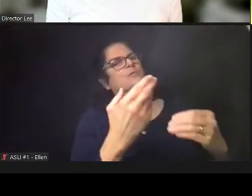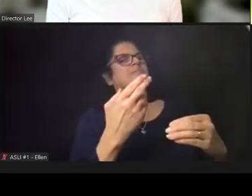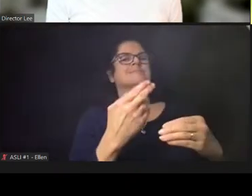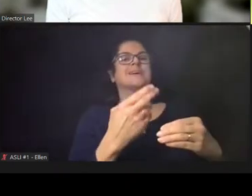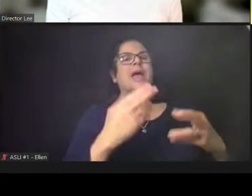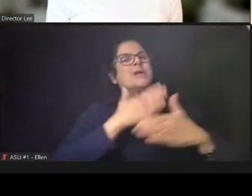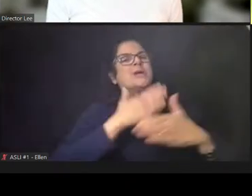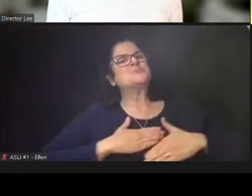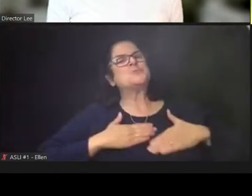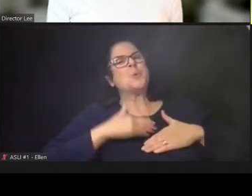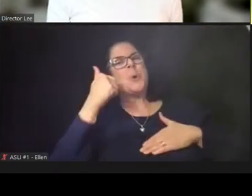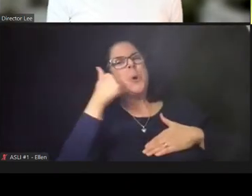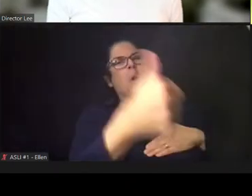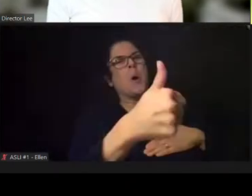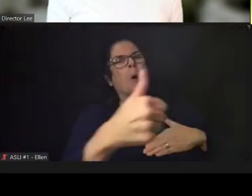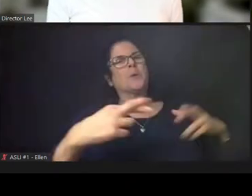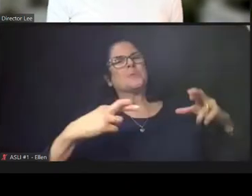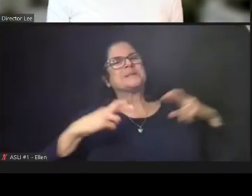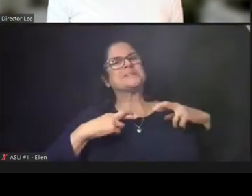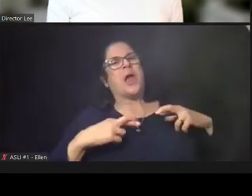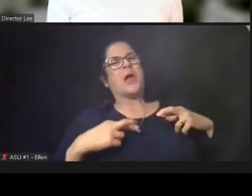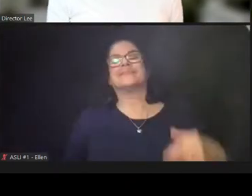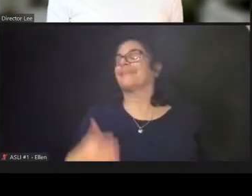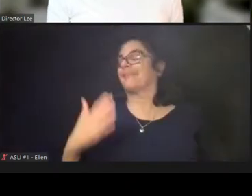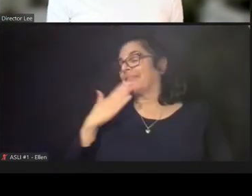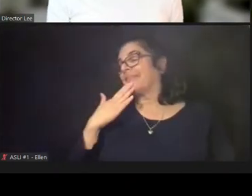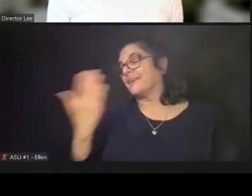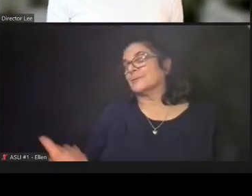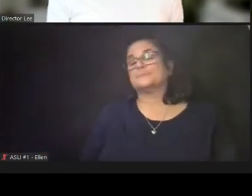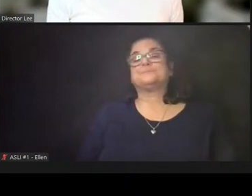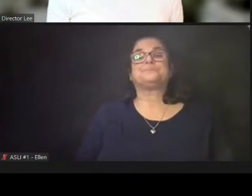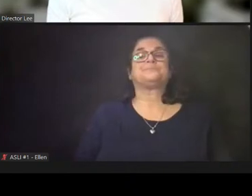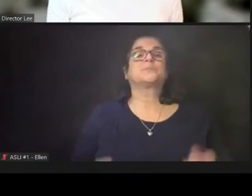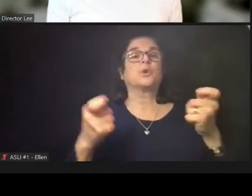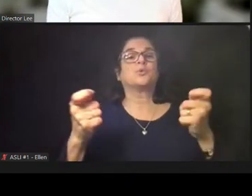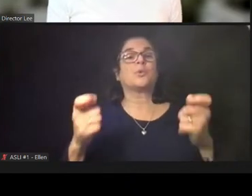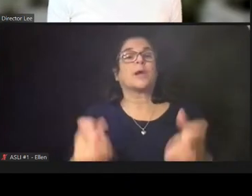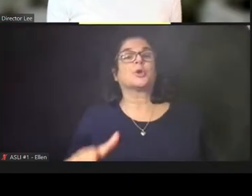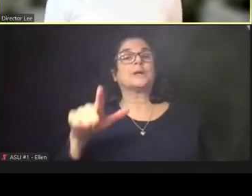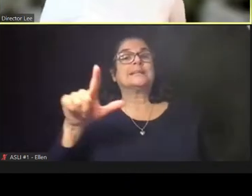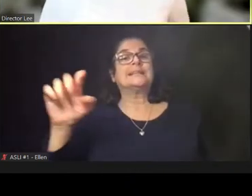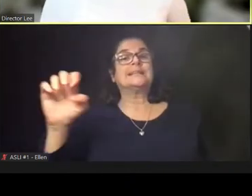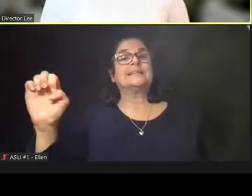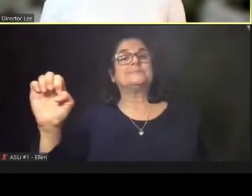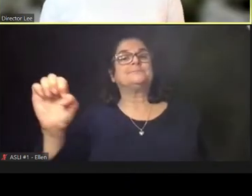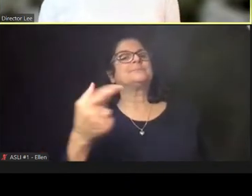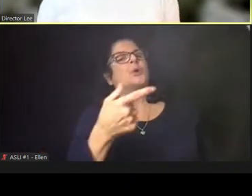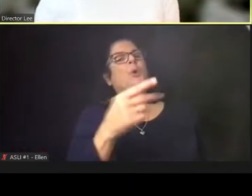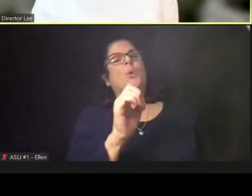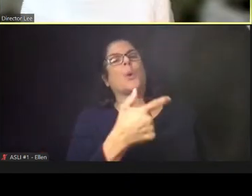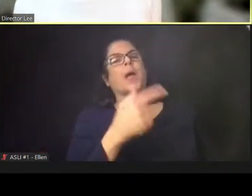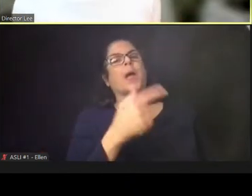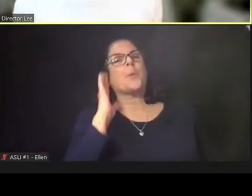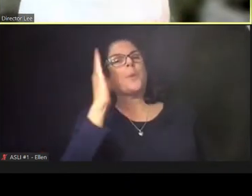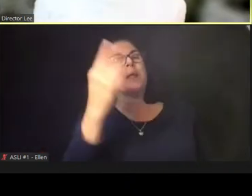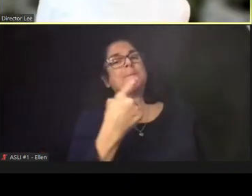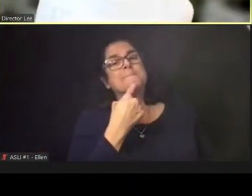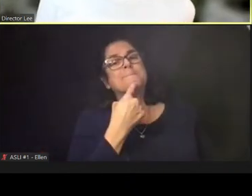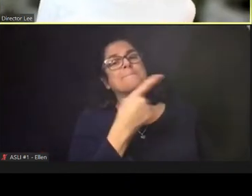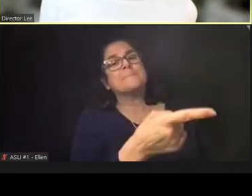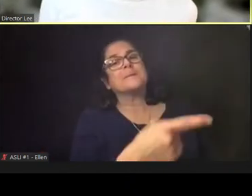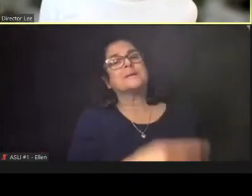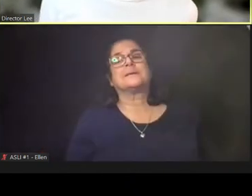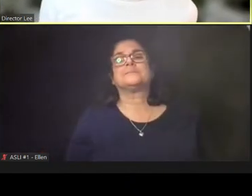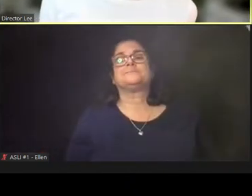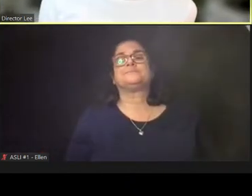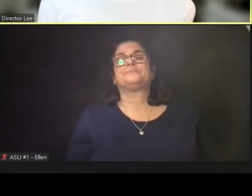your retirement. Thank you. Director Lee. Greg, we're going to miss you. I know